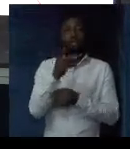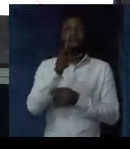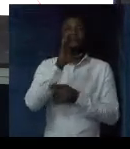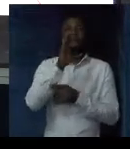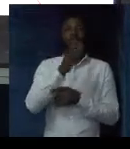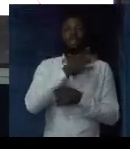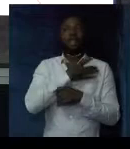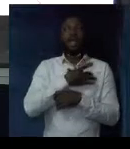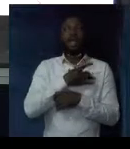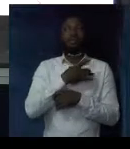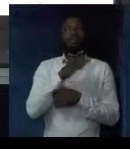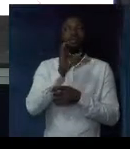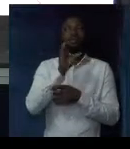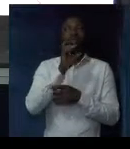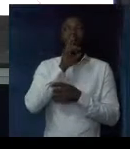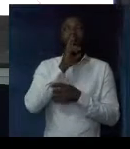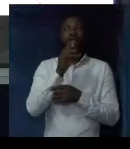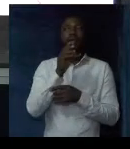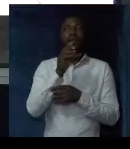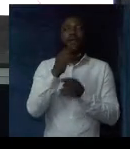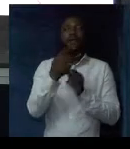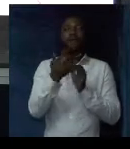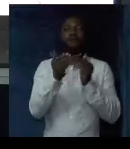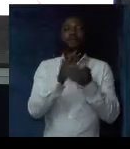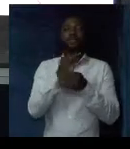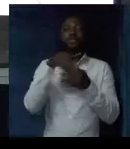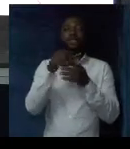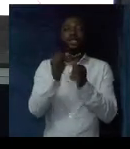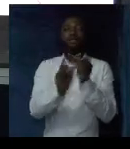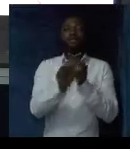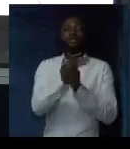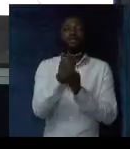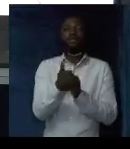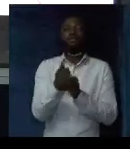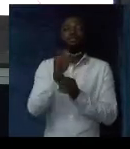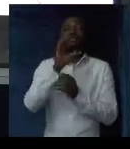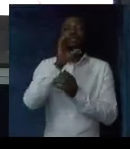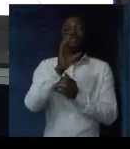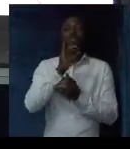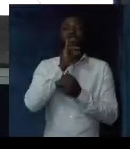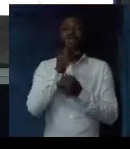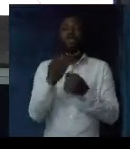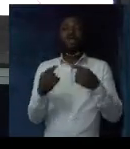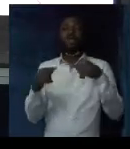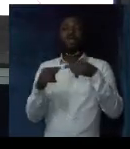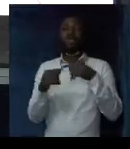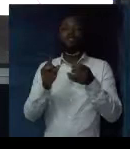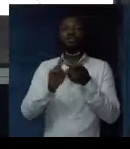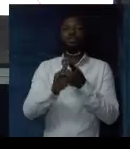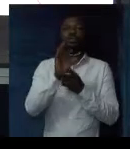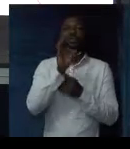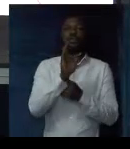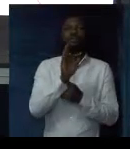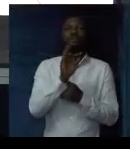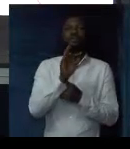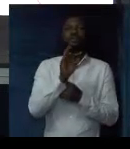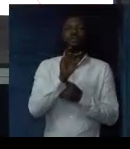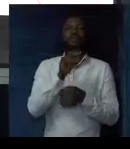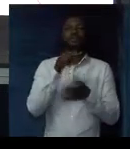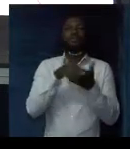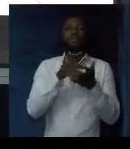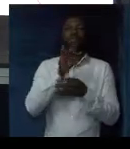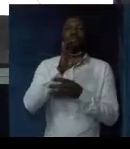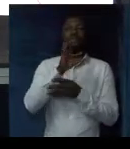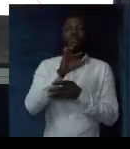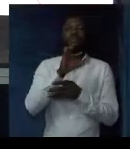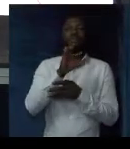see, B and C are facing each other in the X. C is alternate to F. So